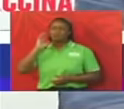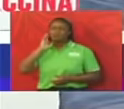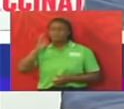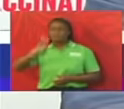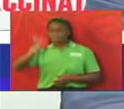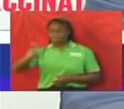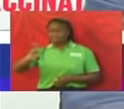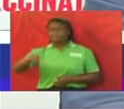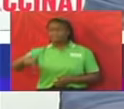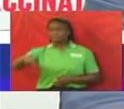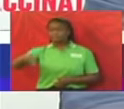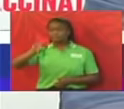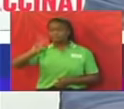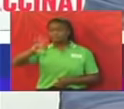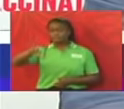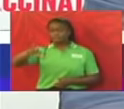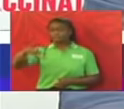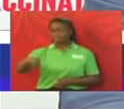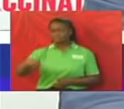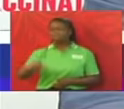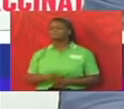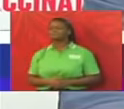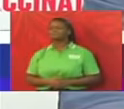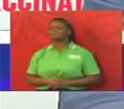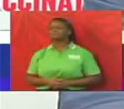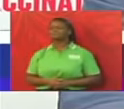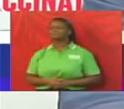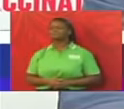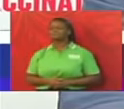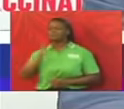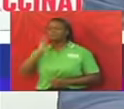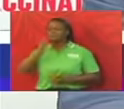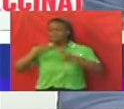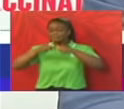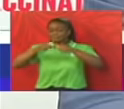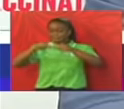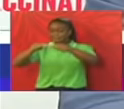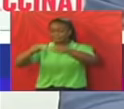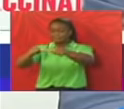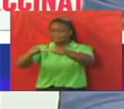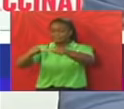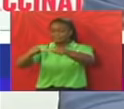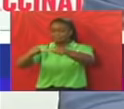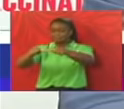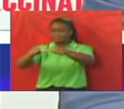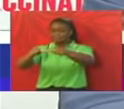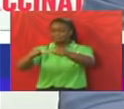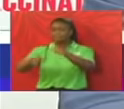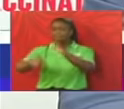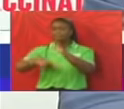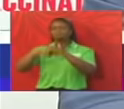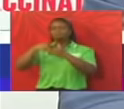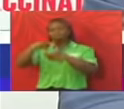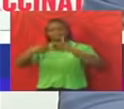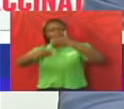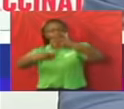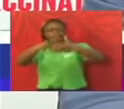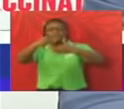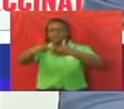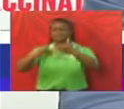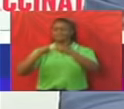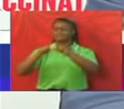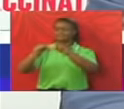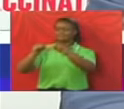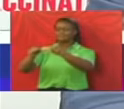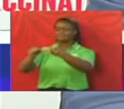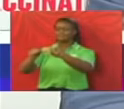25th, and that program will continue to run from Wednesday the 25th go forward. At some point, if we get the second question, we'll try